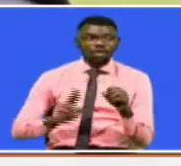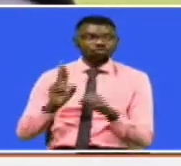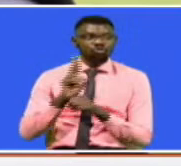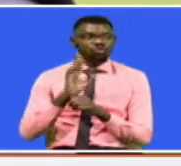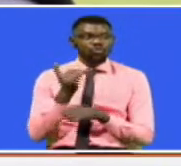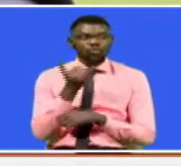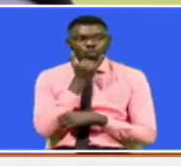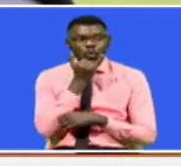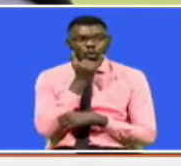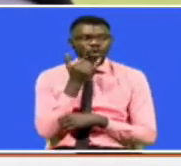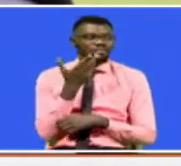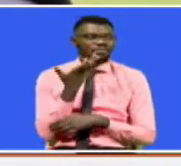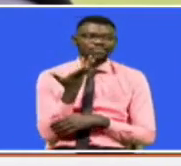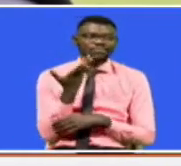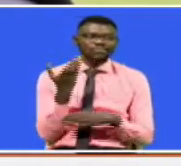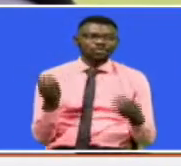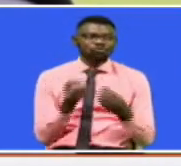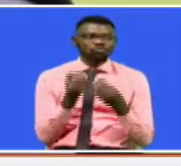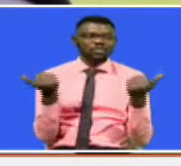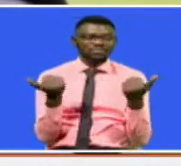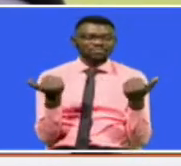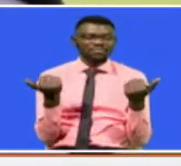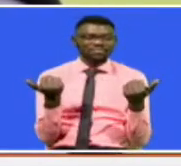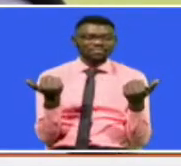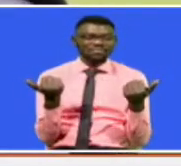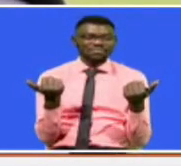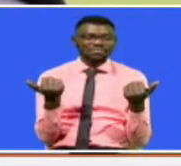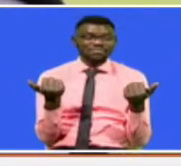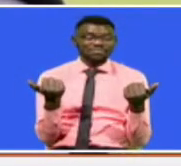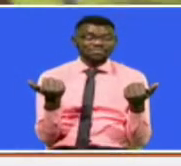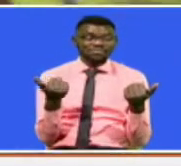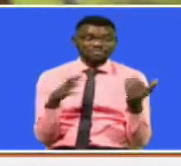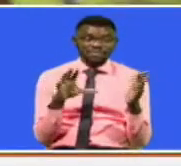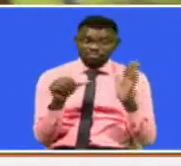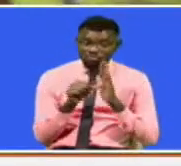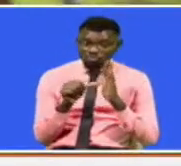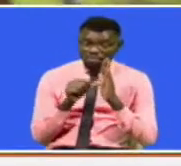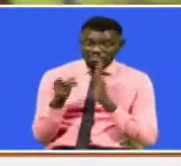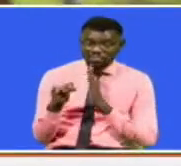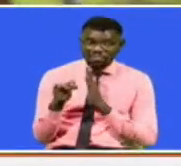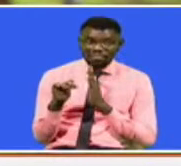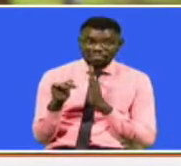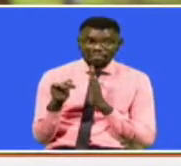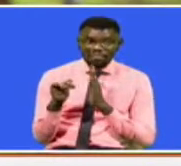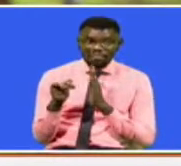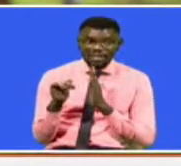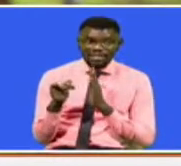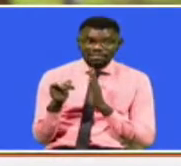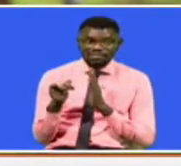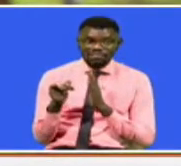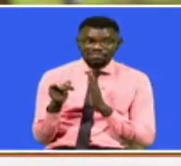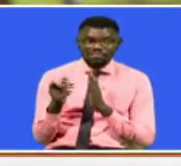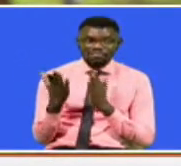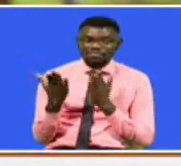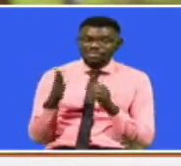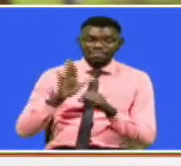treatment. And that's what you've seen in North America, in Western Europe.